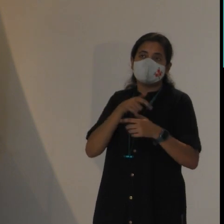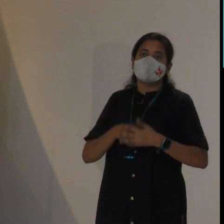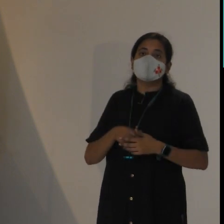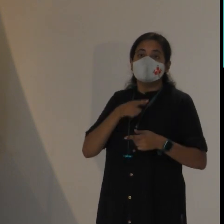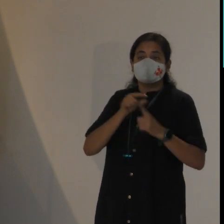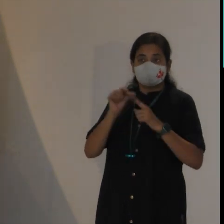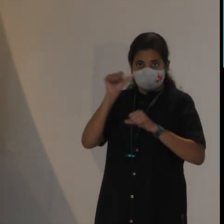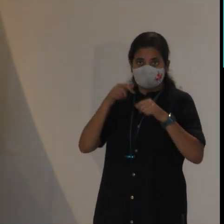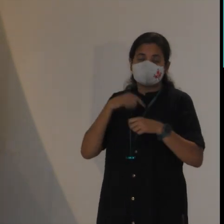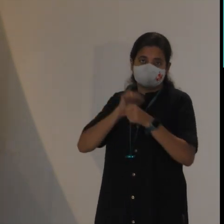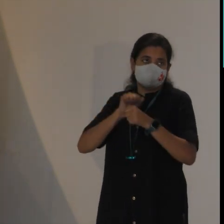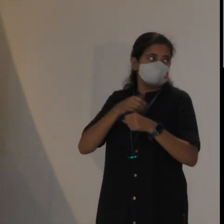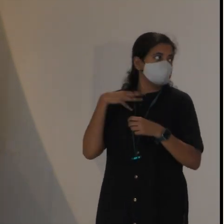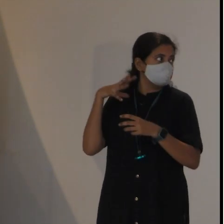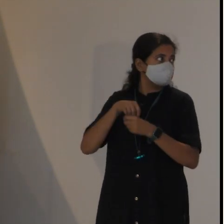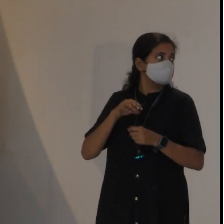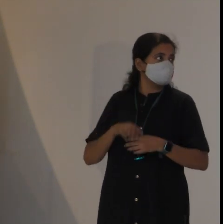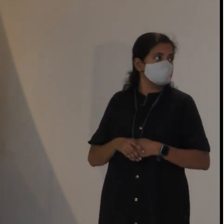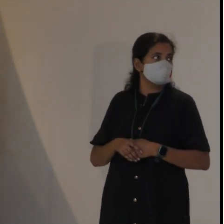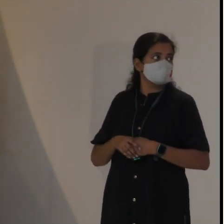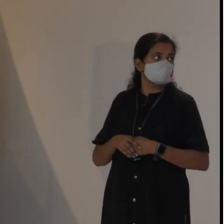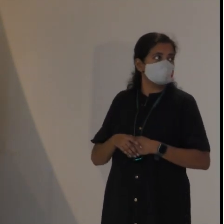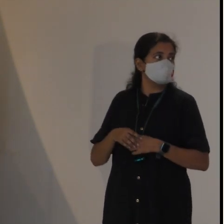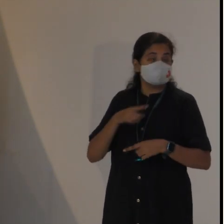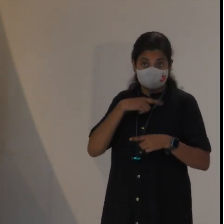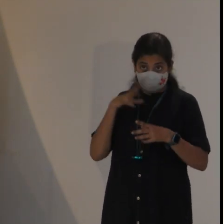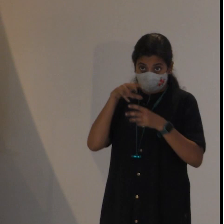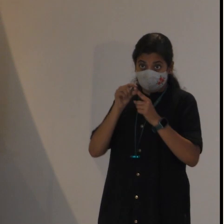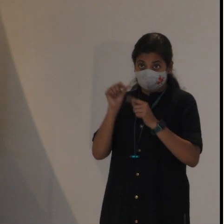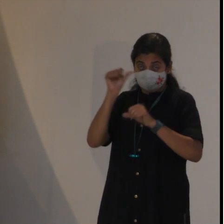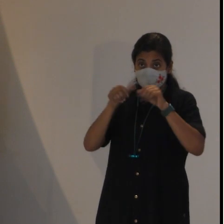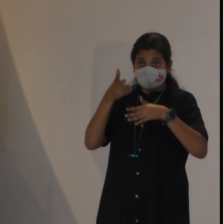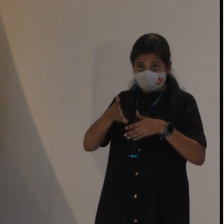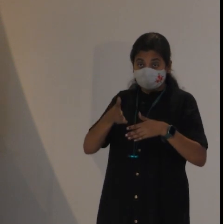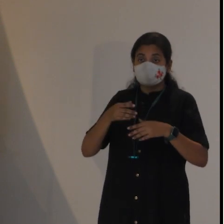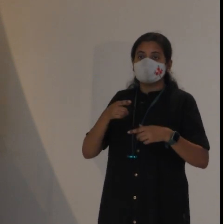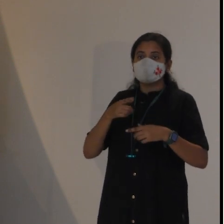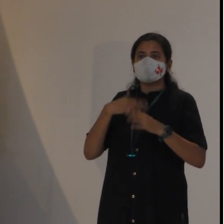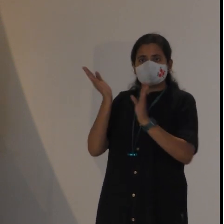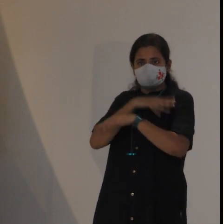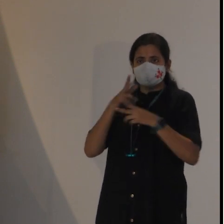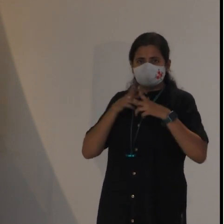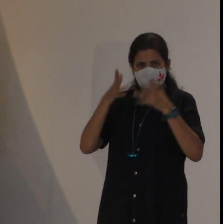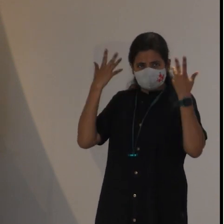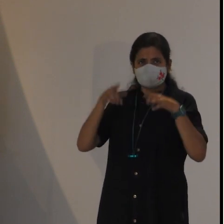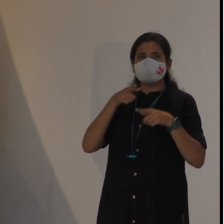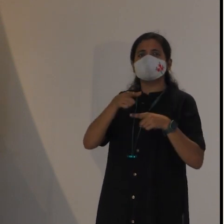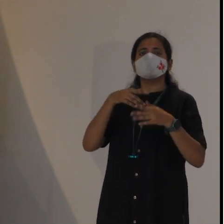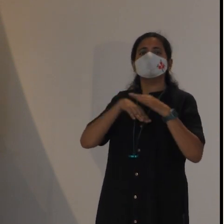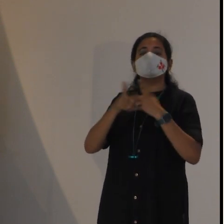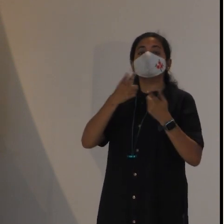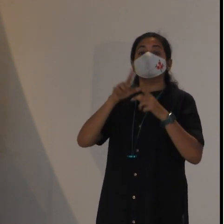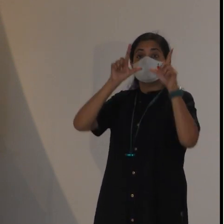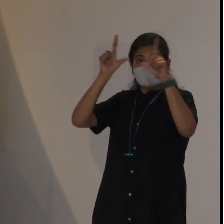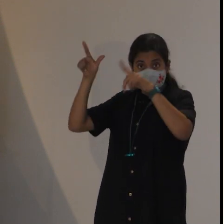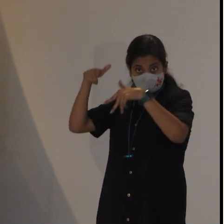particular project. So the idea behind this project was, as Indra mentioned yesterday, there's a tendency for us to see